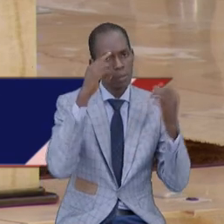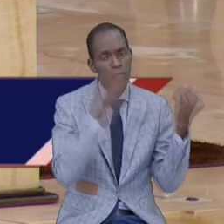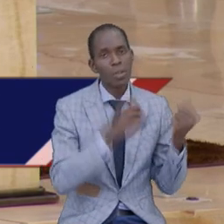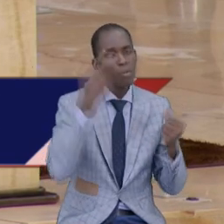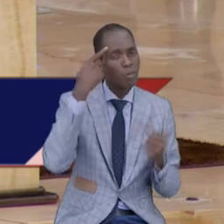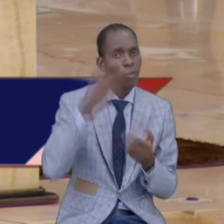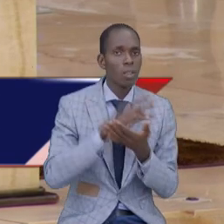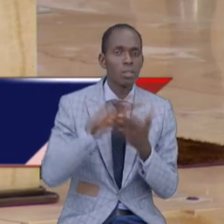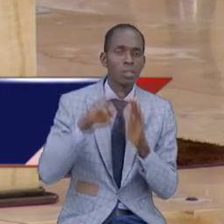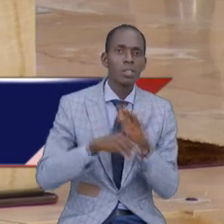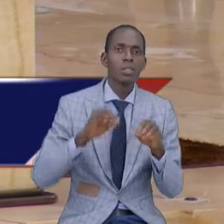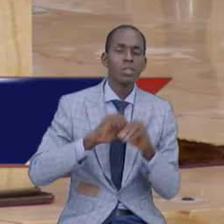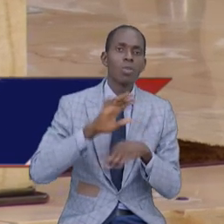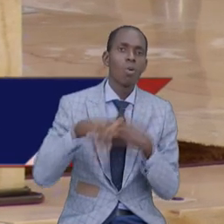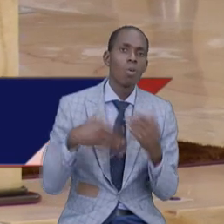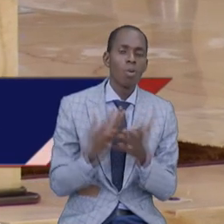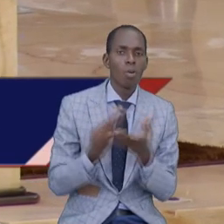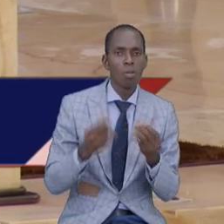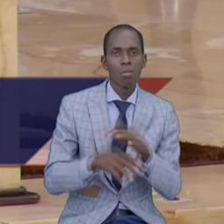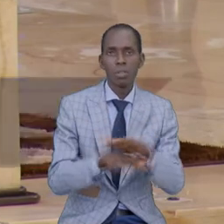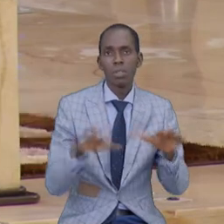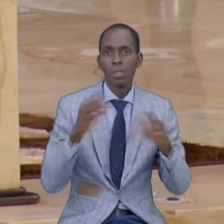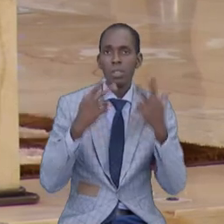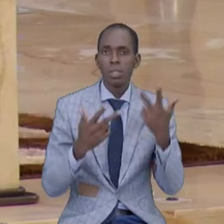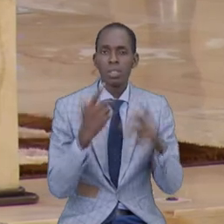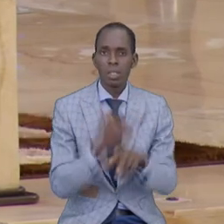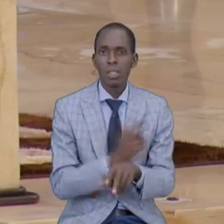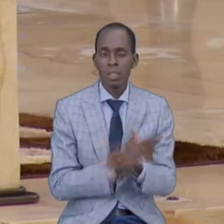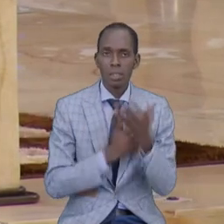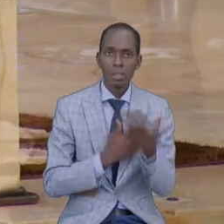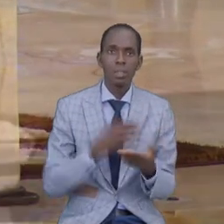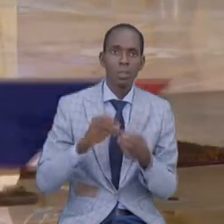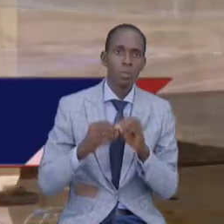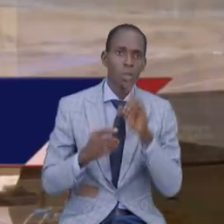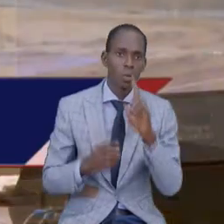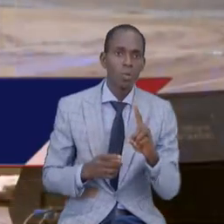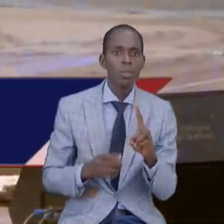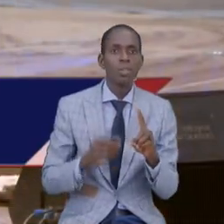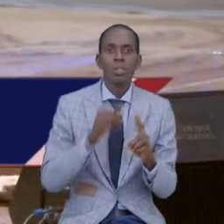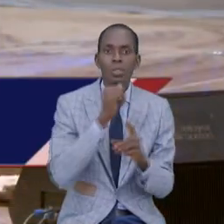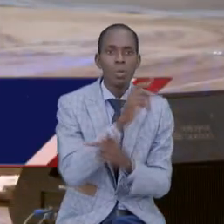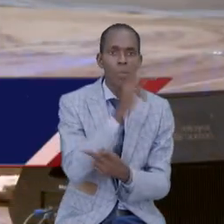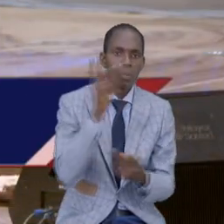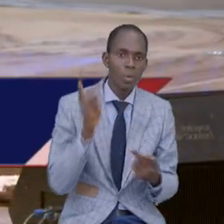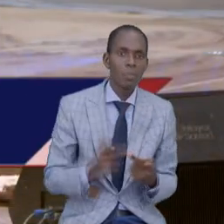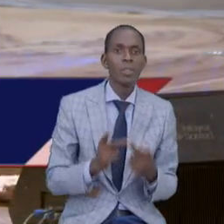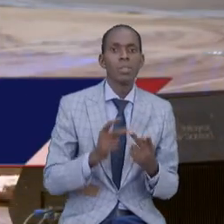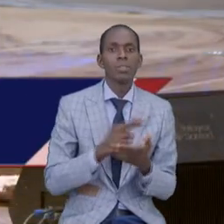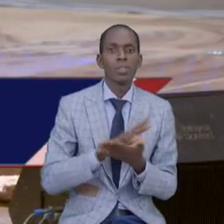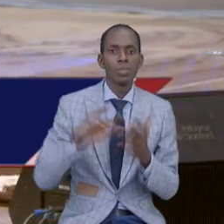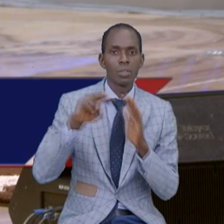in all lands. Three things here. Number one, imperfect righteousness by the